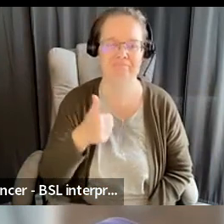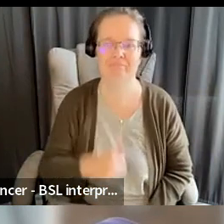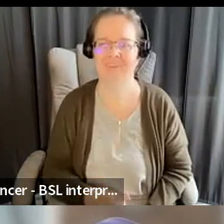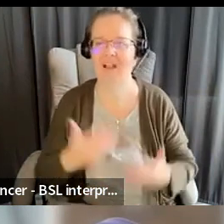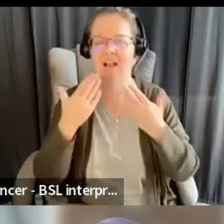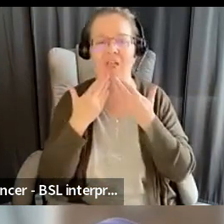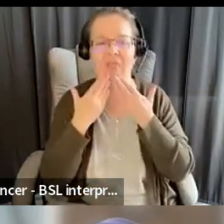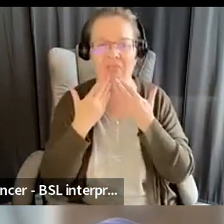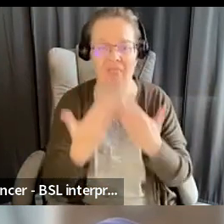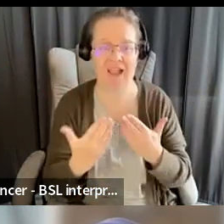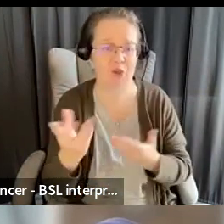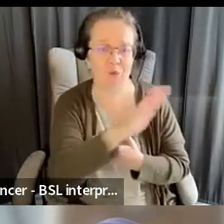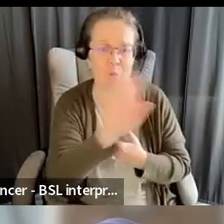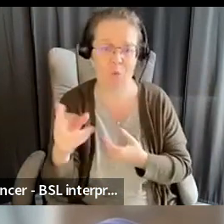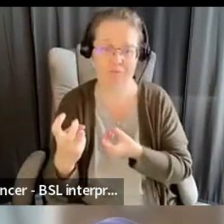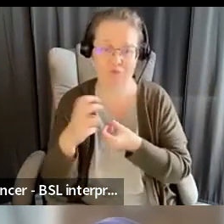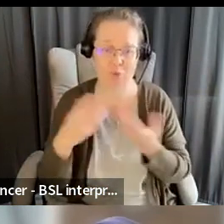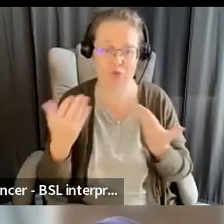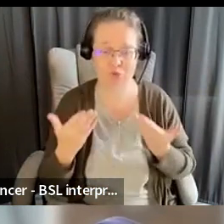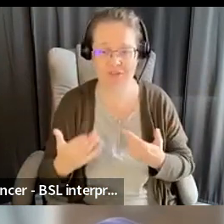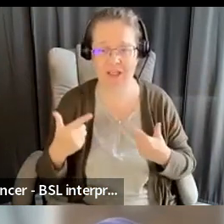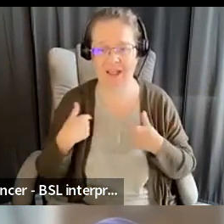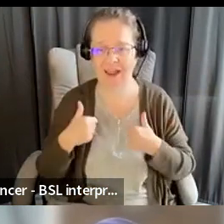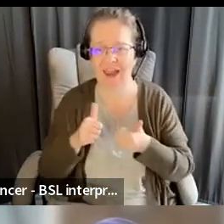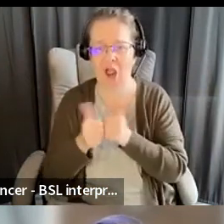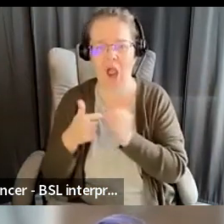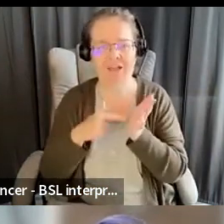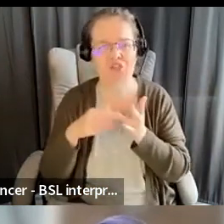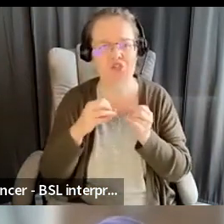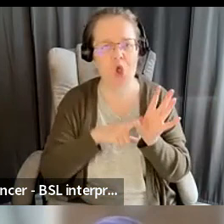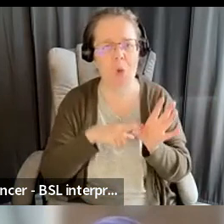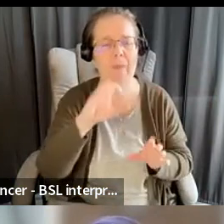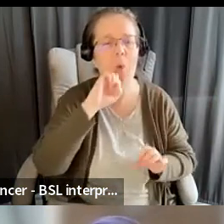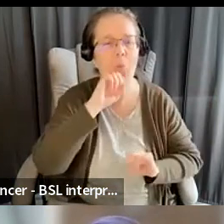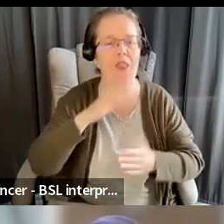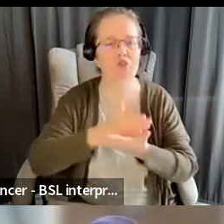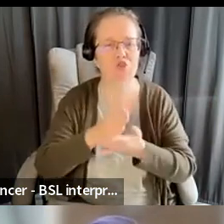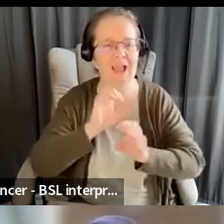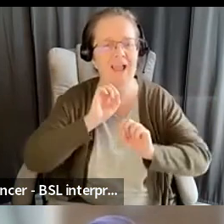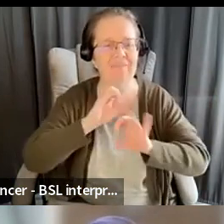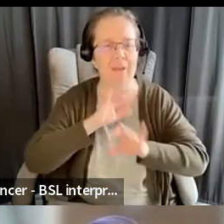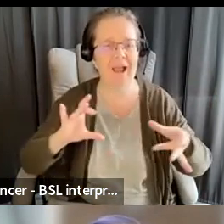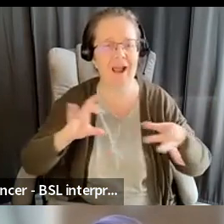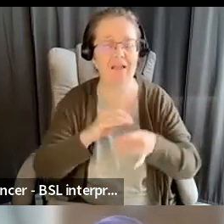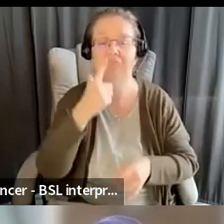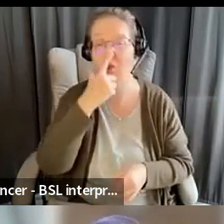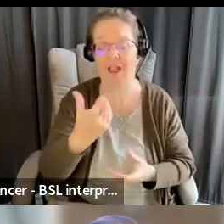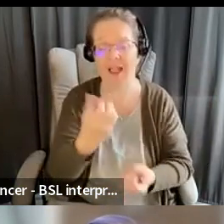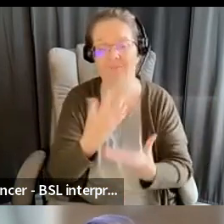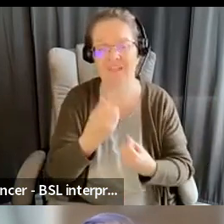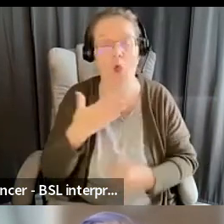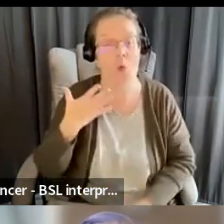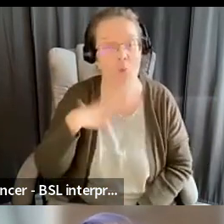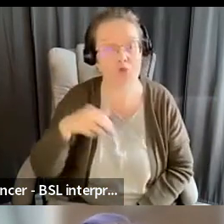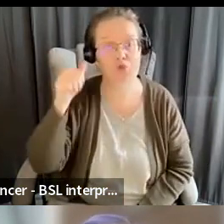thank you everyone for joining today. My colleague Toby is going to share a feedback link in the chat. If you can please leave feedback, because we want